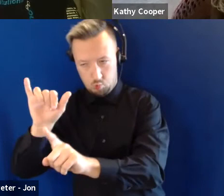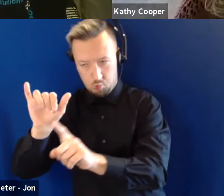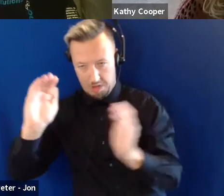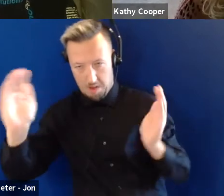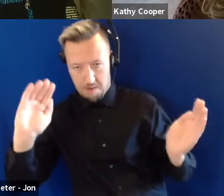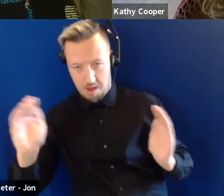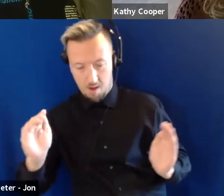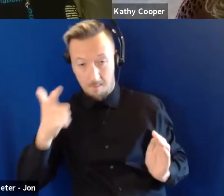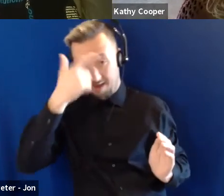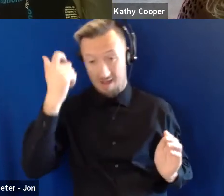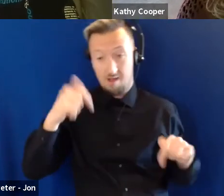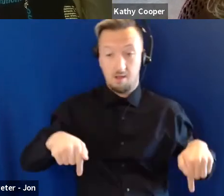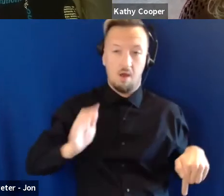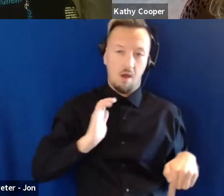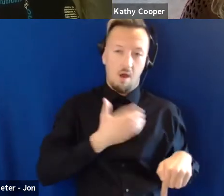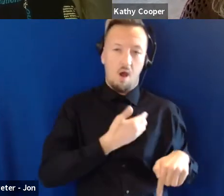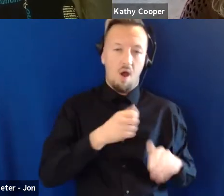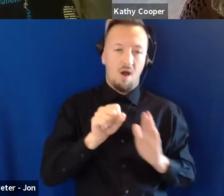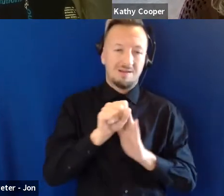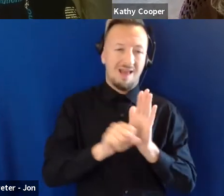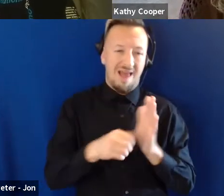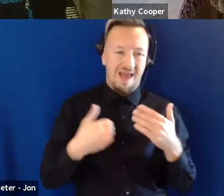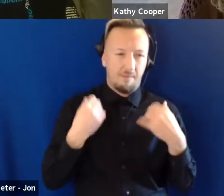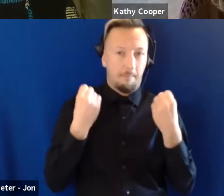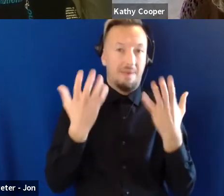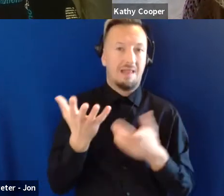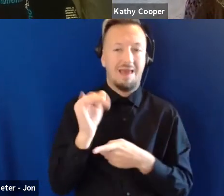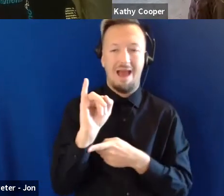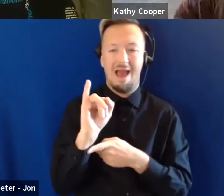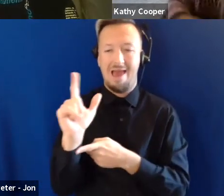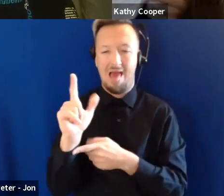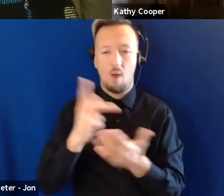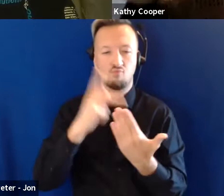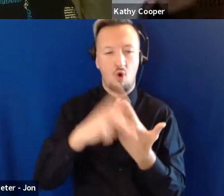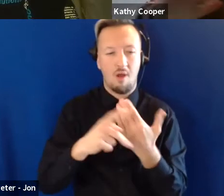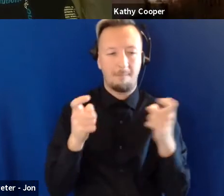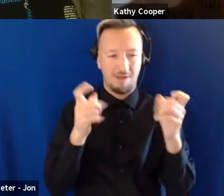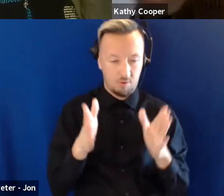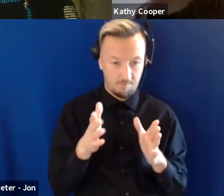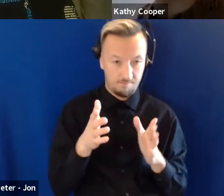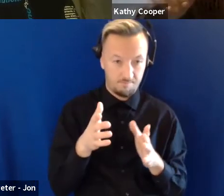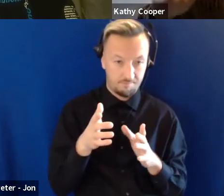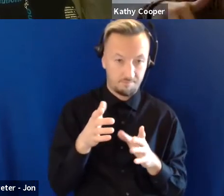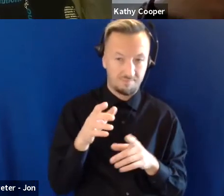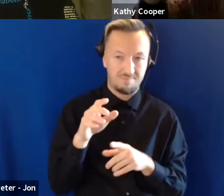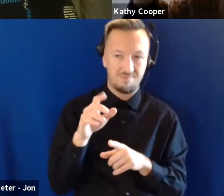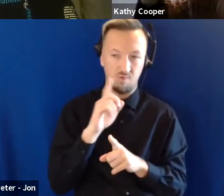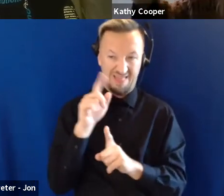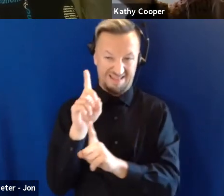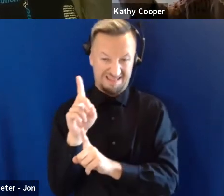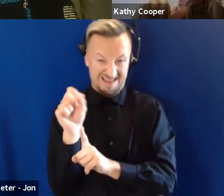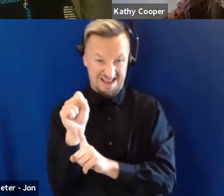few what they call IL program managers that are the person that our DSE kind